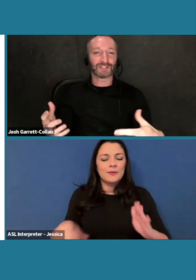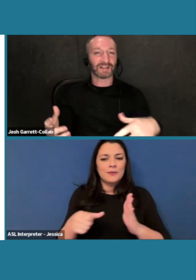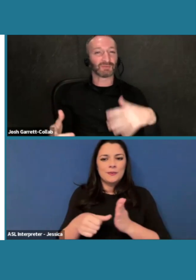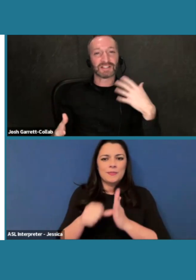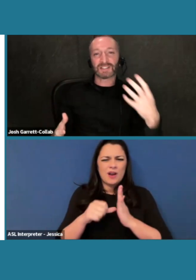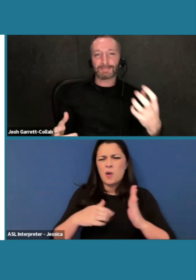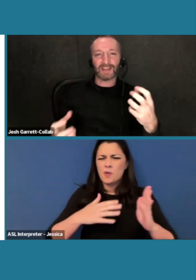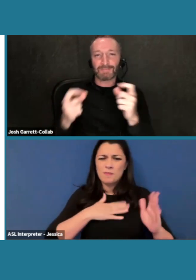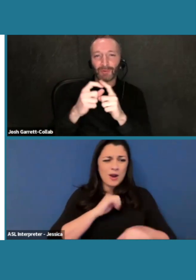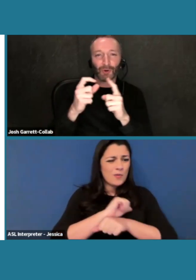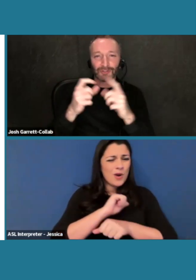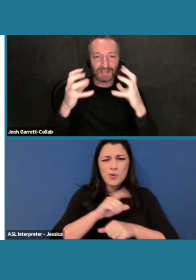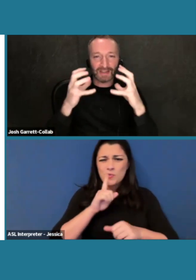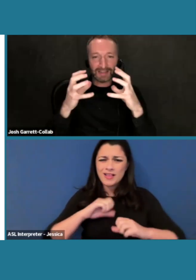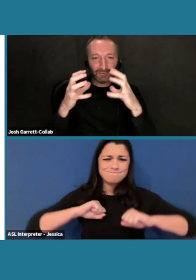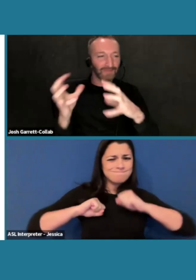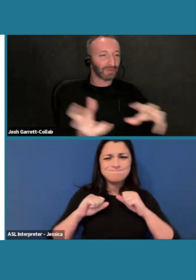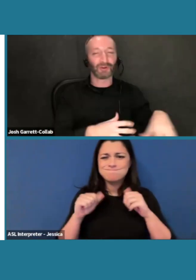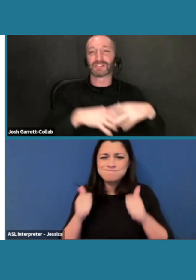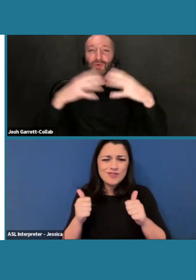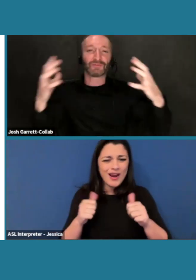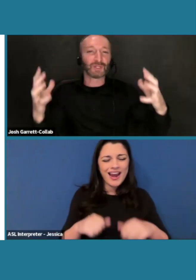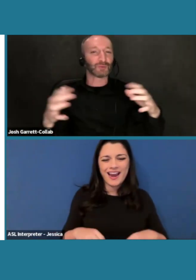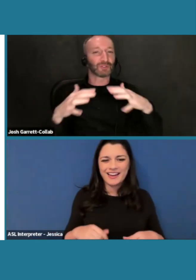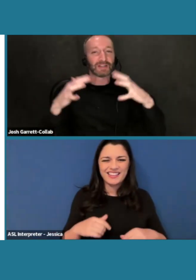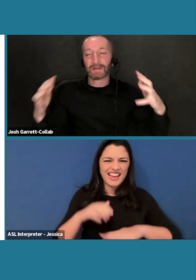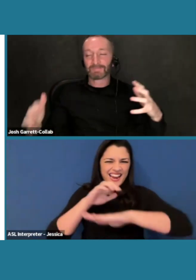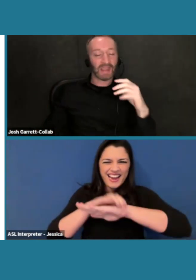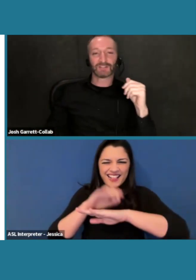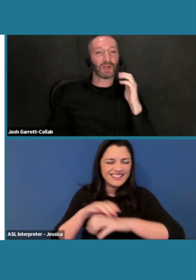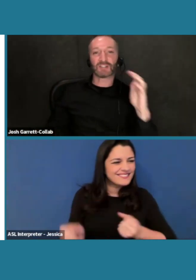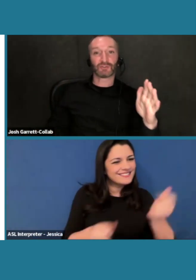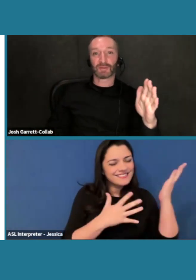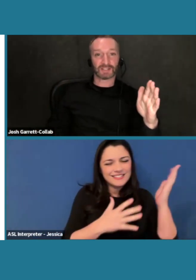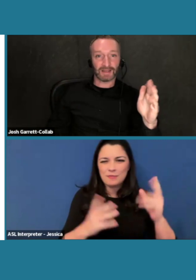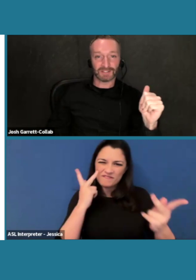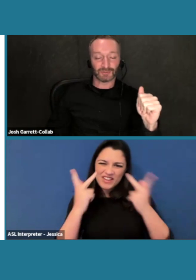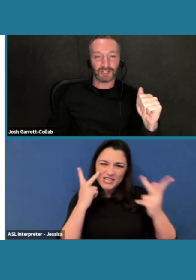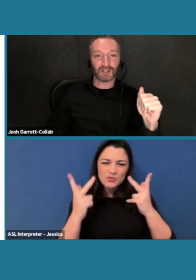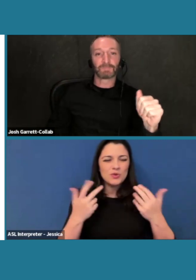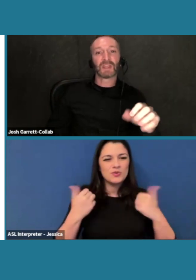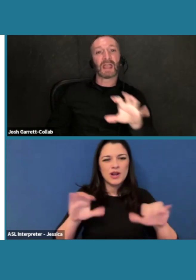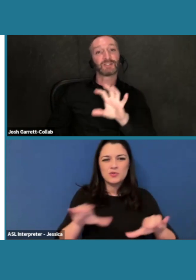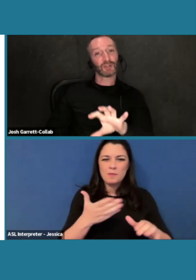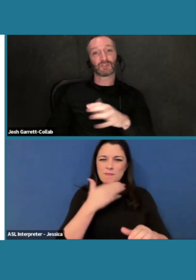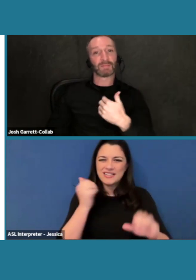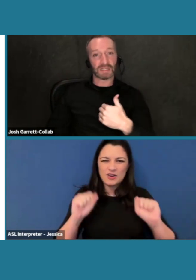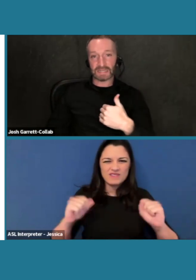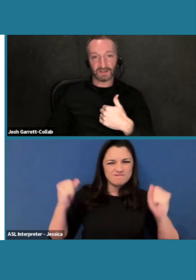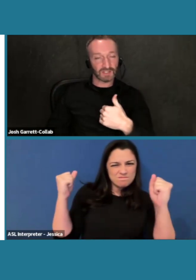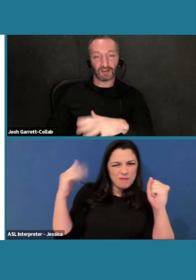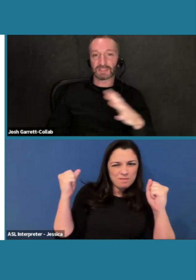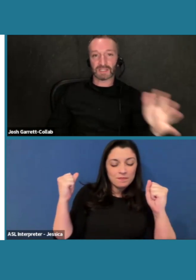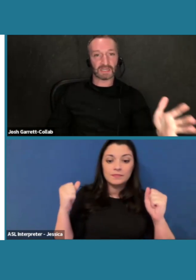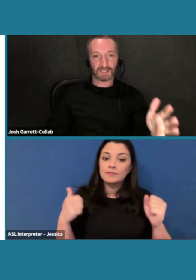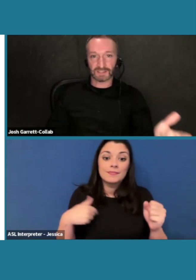had worked and really stepped out of my words. I get away from the words and more visual and tried to do the best I absolutely could. And it shows, though, I'm not a